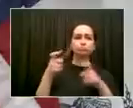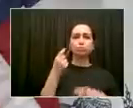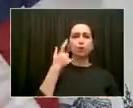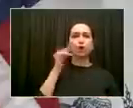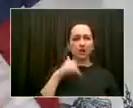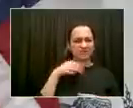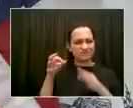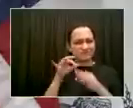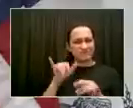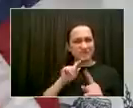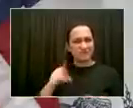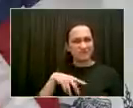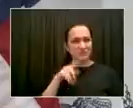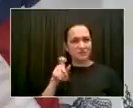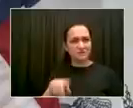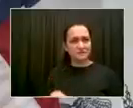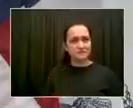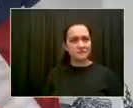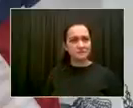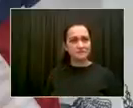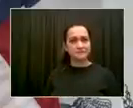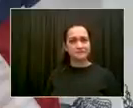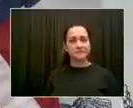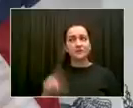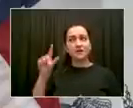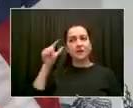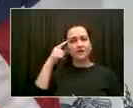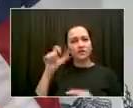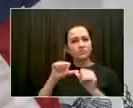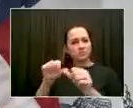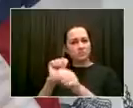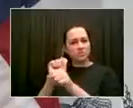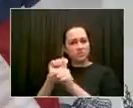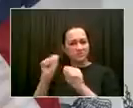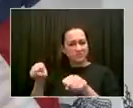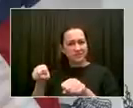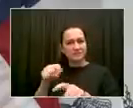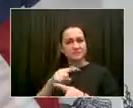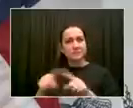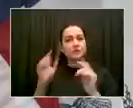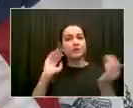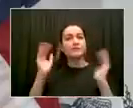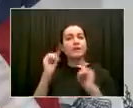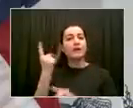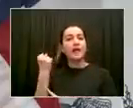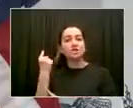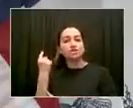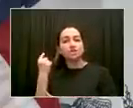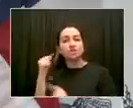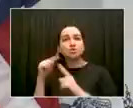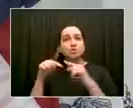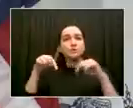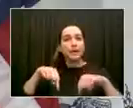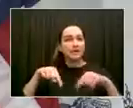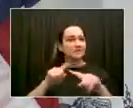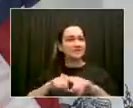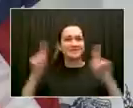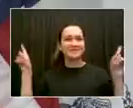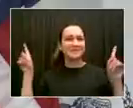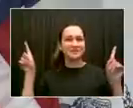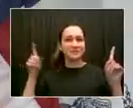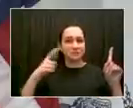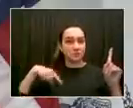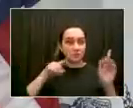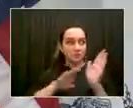ago. And this city is recovering and recovering rapidly. Important fact, our